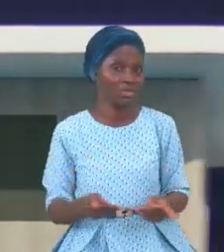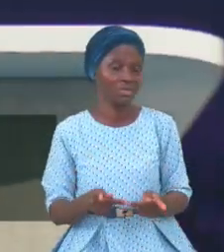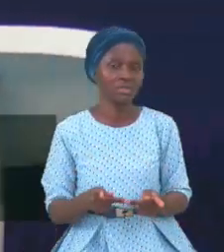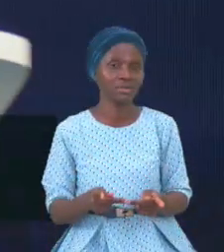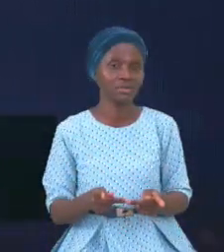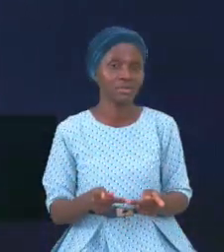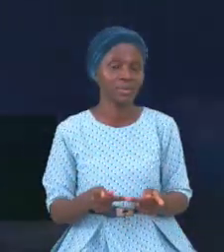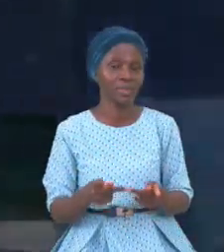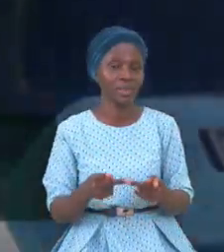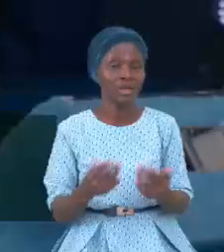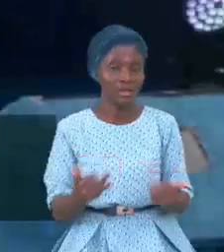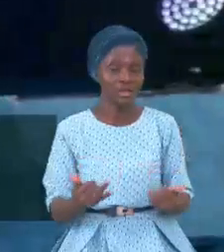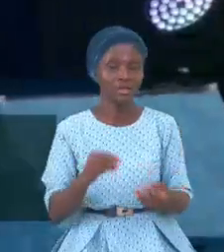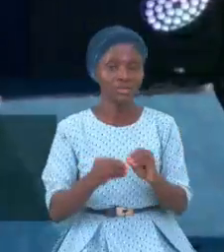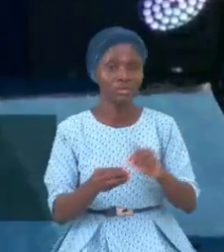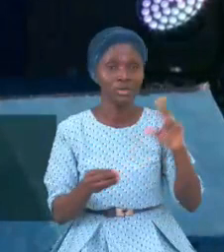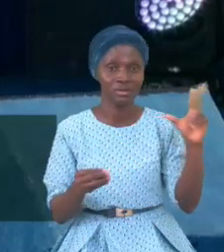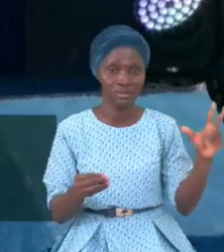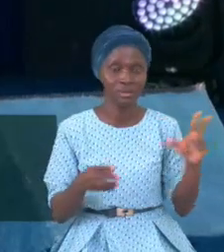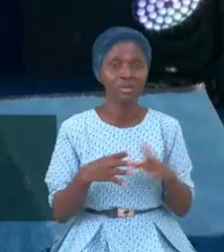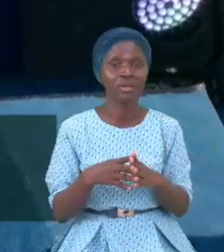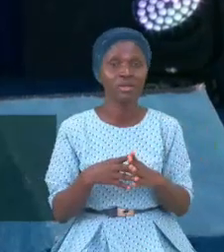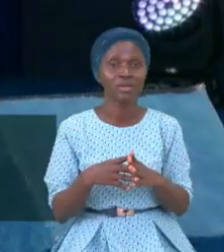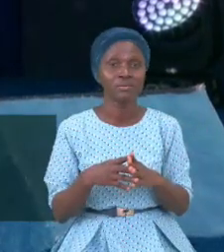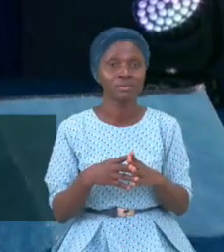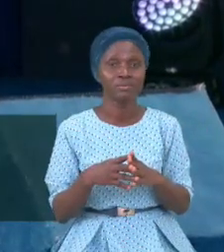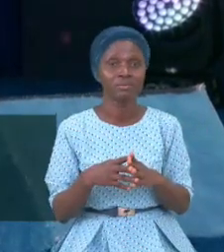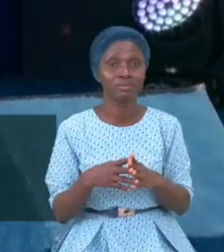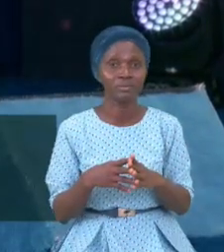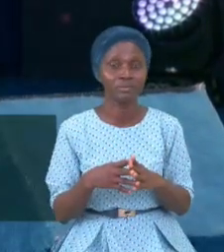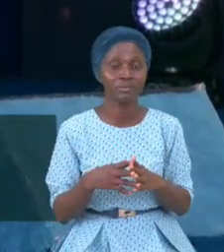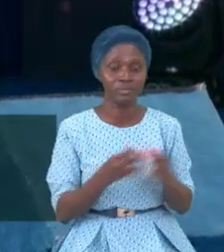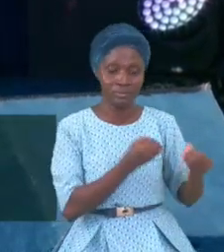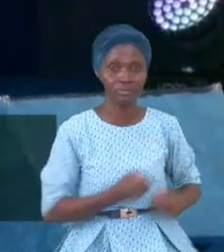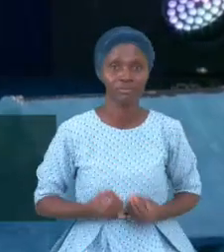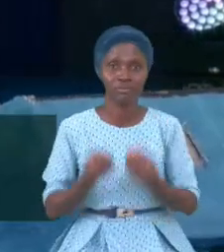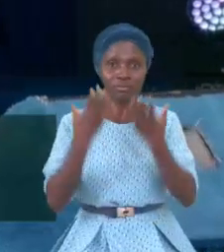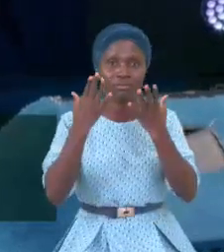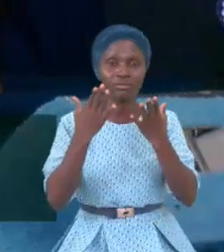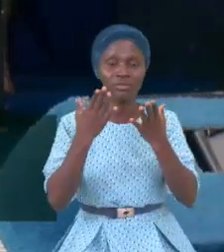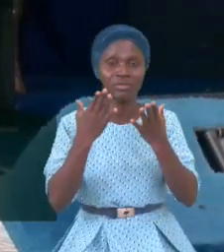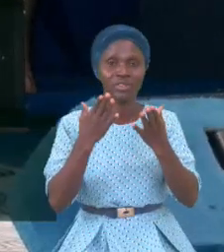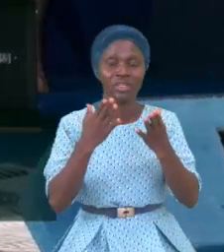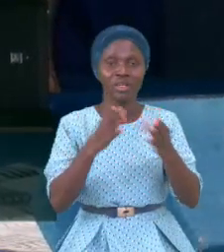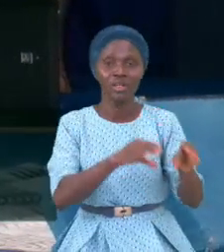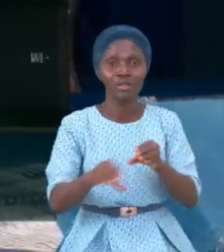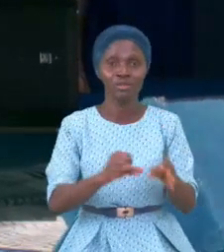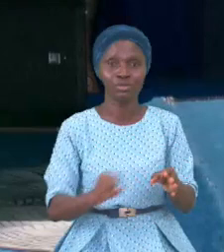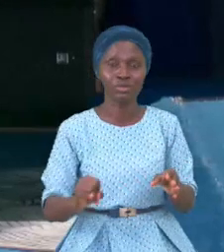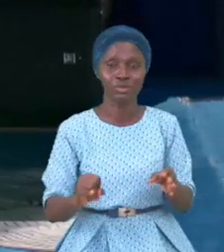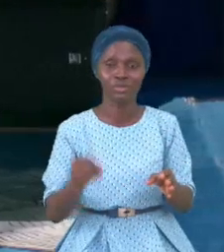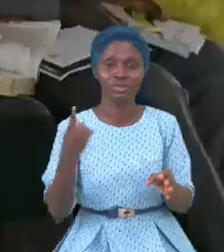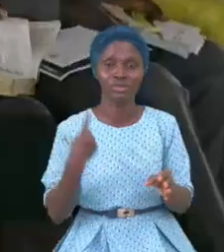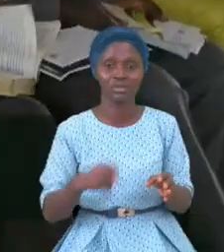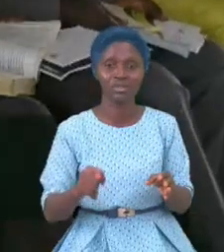number three now. Number three, we're looking at sacrificially fulfilling the labor of